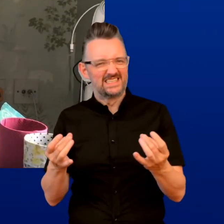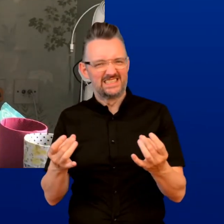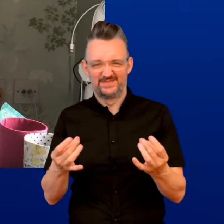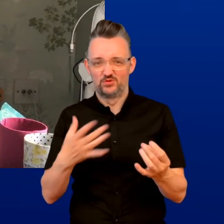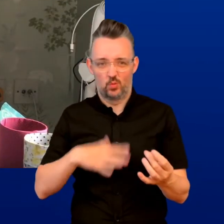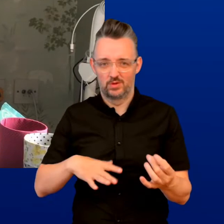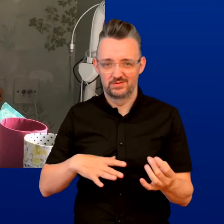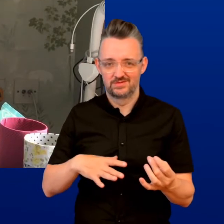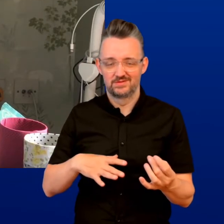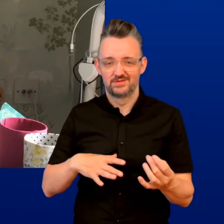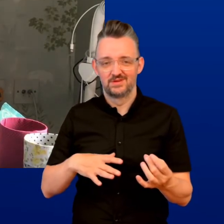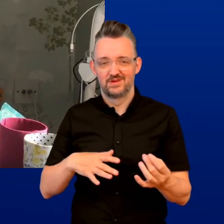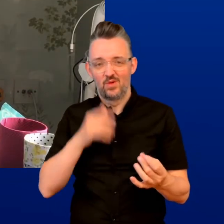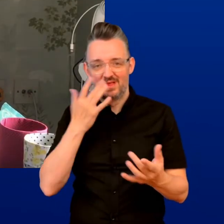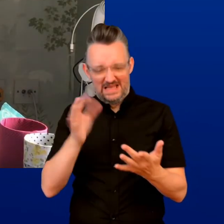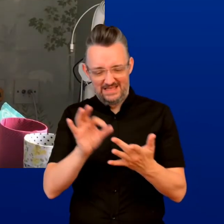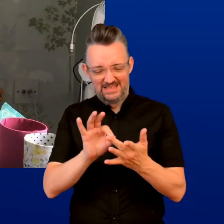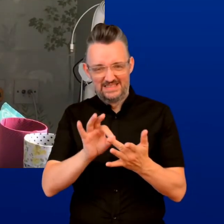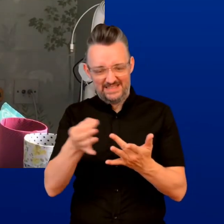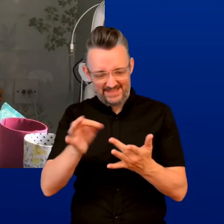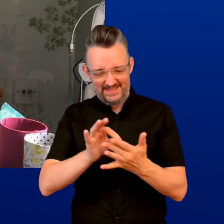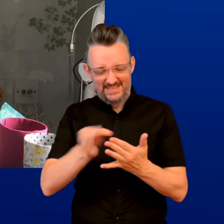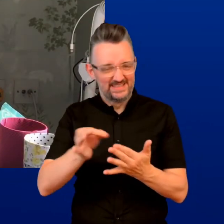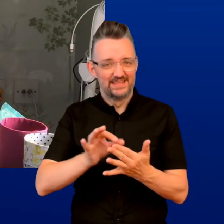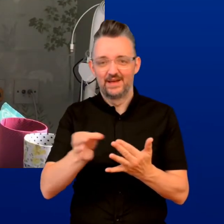sticky, and then you'll be peeling your skin.